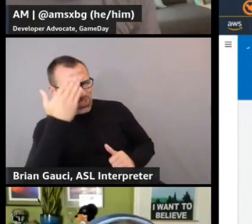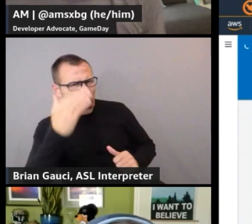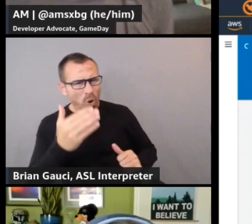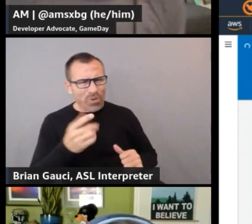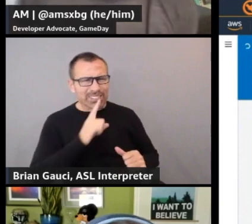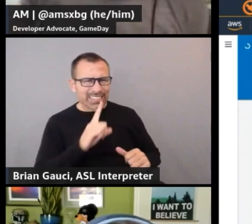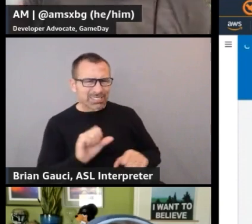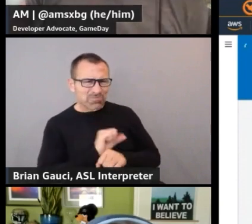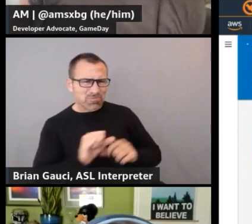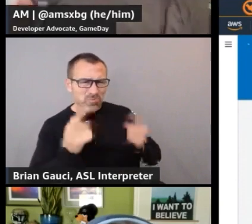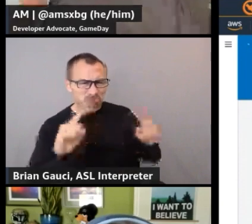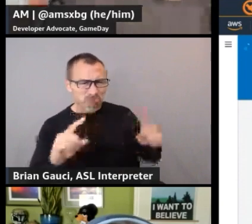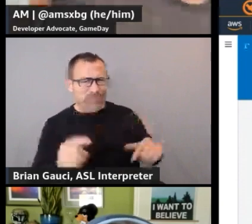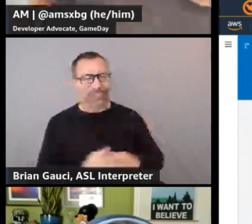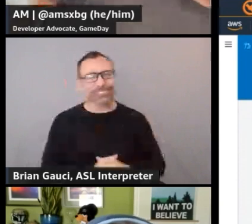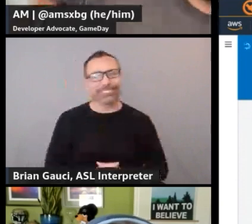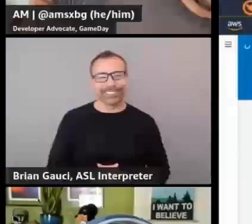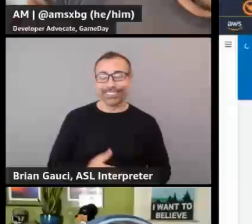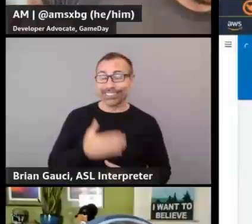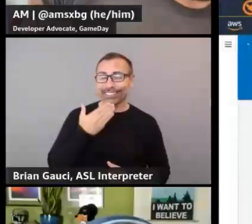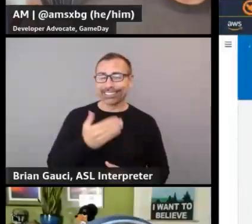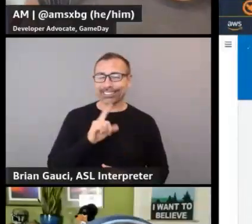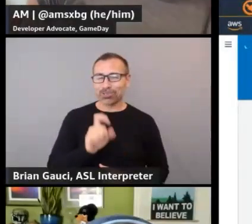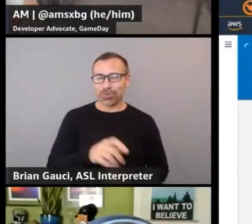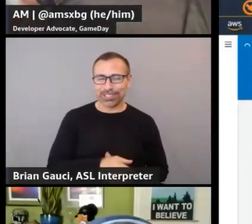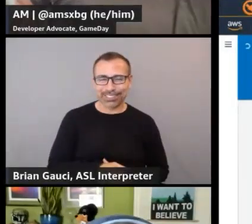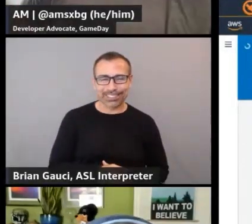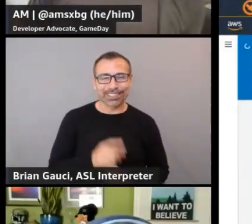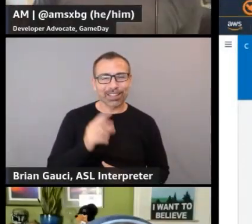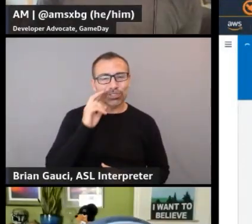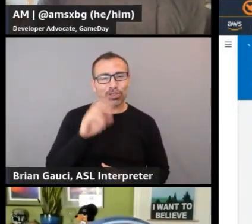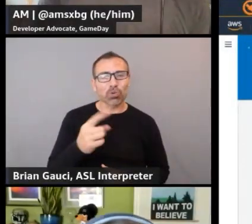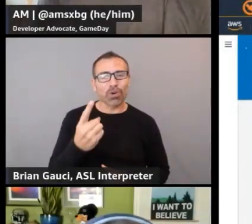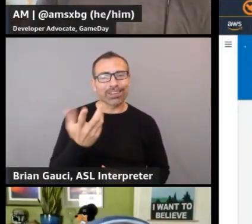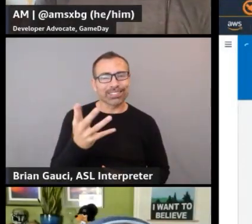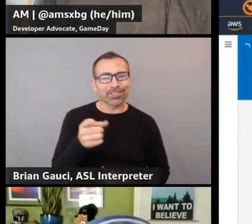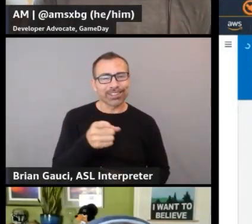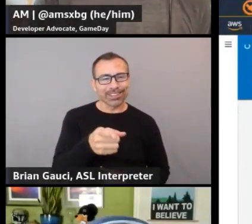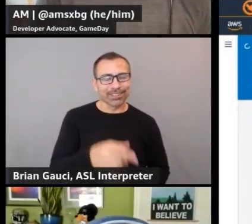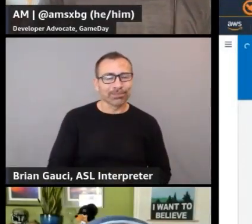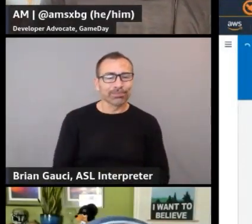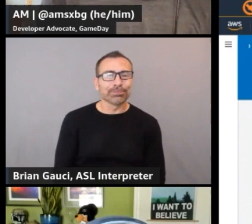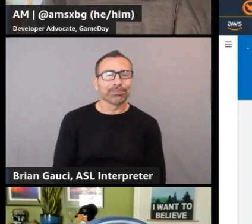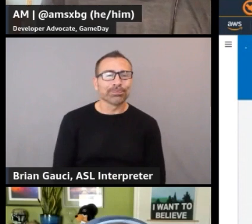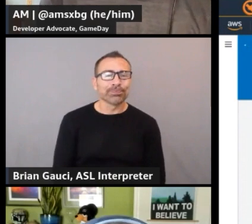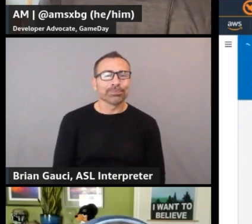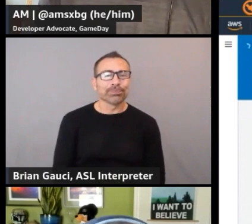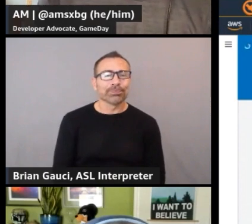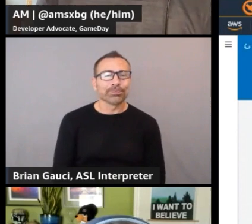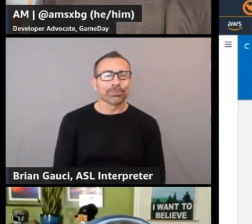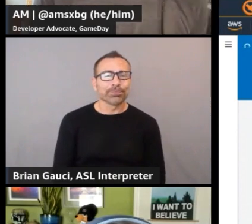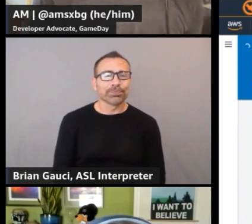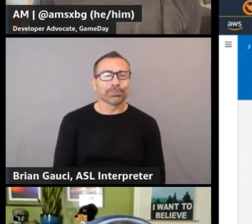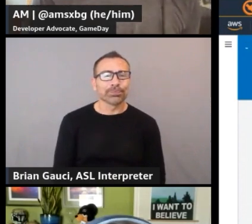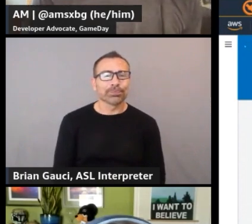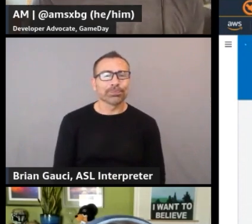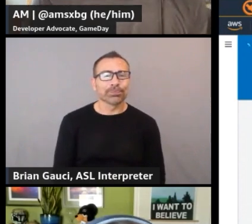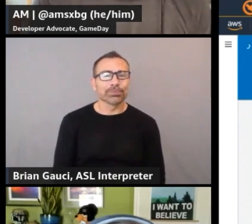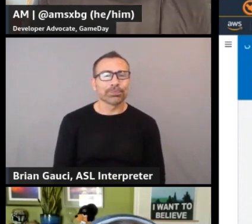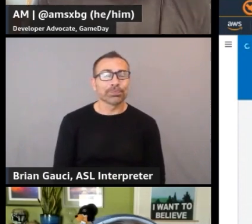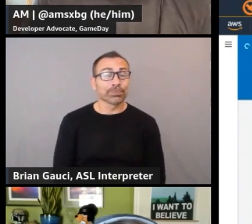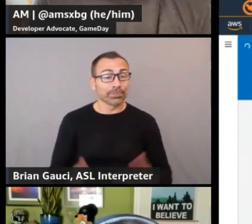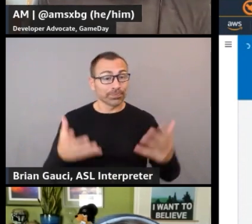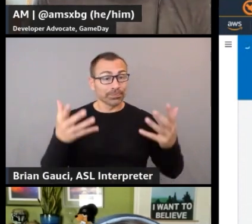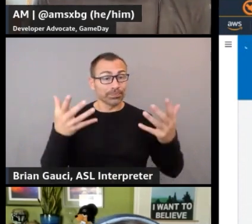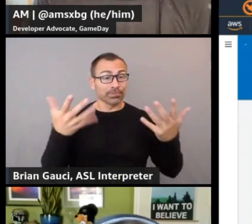good question. So let's take one which is already here. Okay. So now we've created our database.